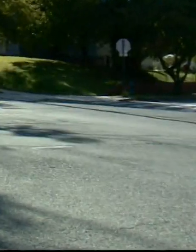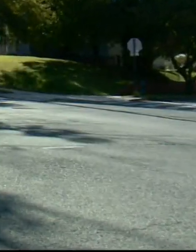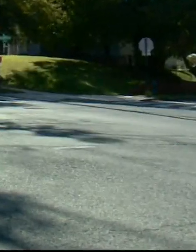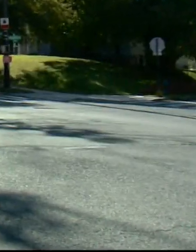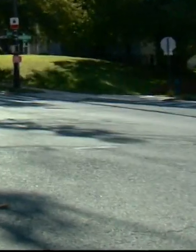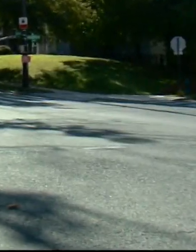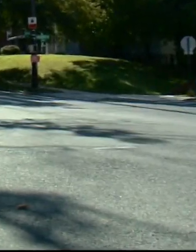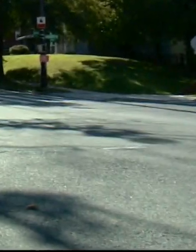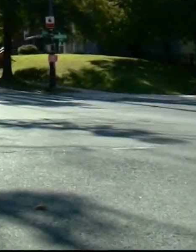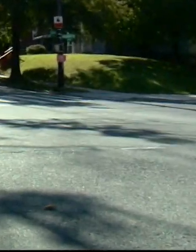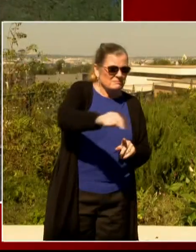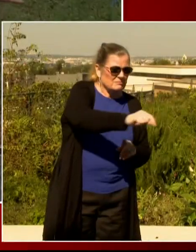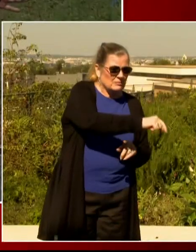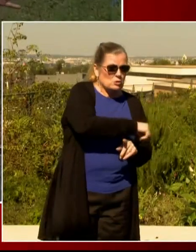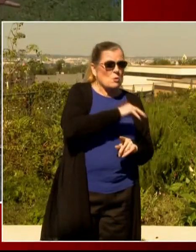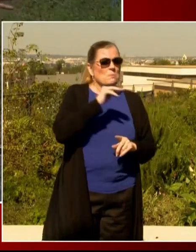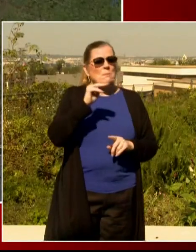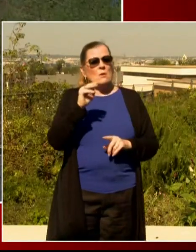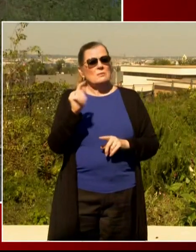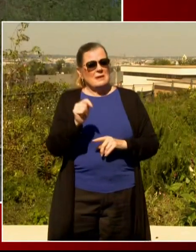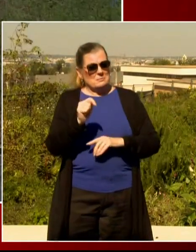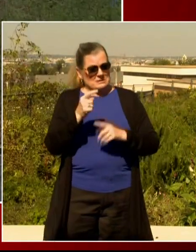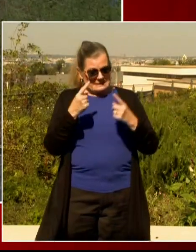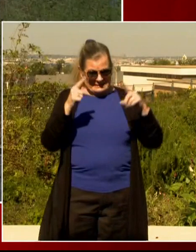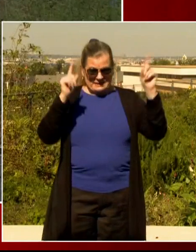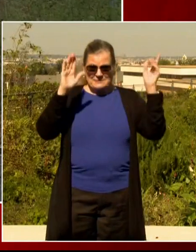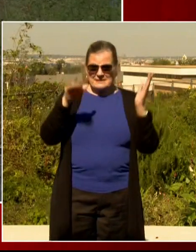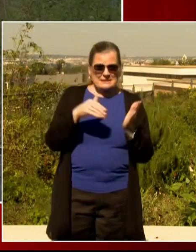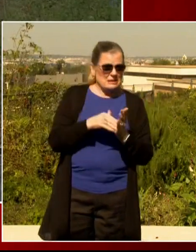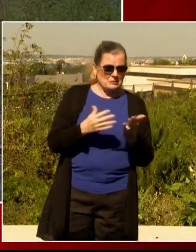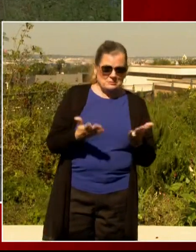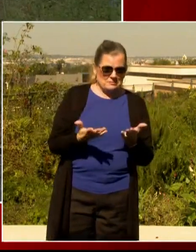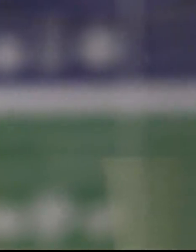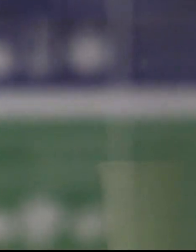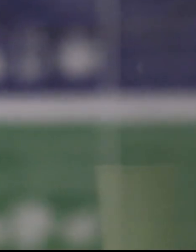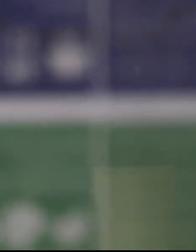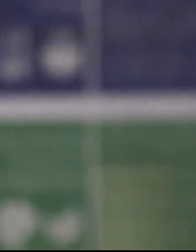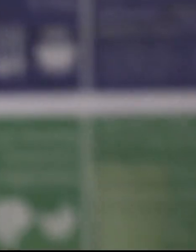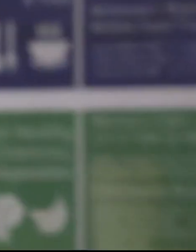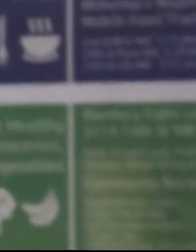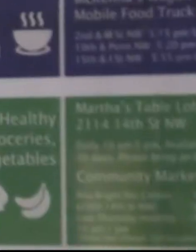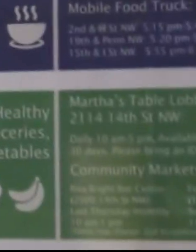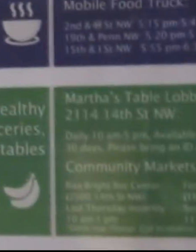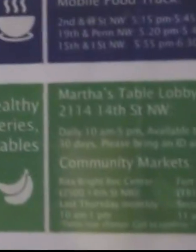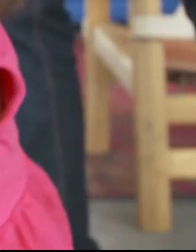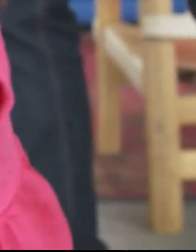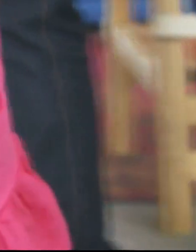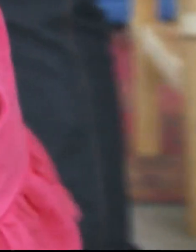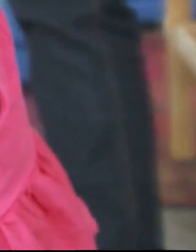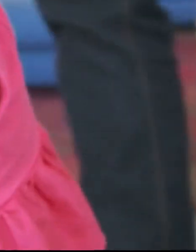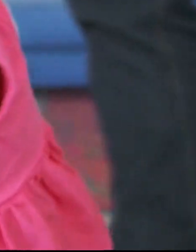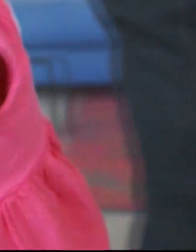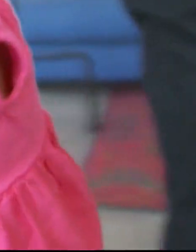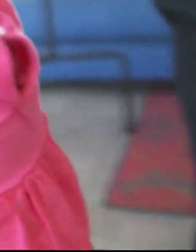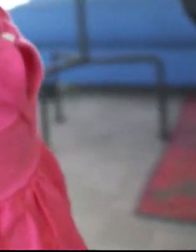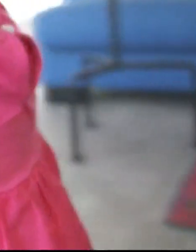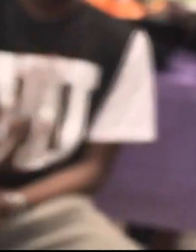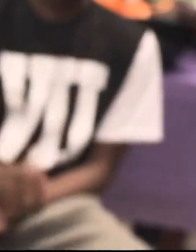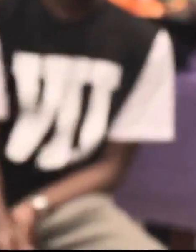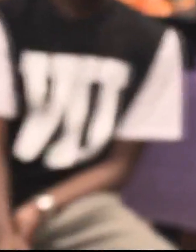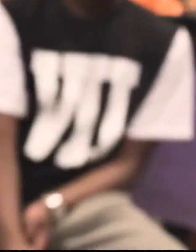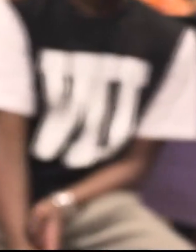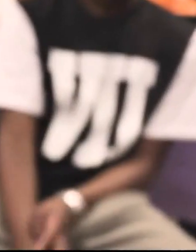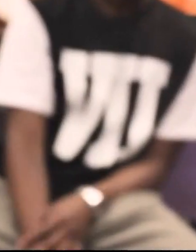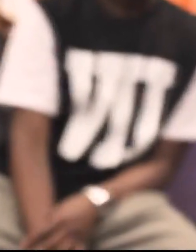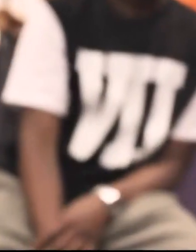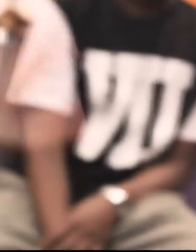Martha's Table helped get her through this pandemic. They help with cash assistance. They help with food. They help with clothing,